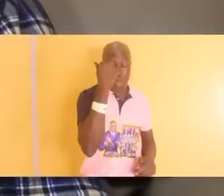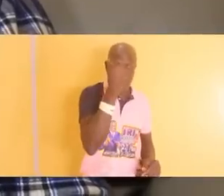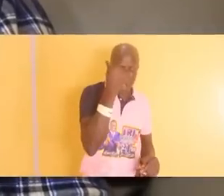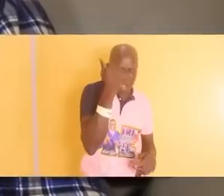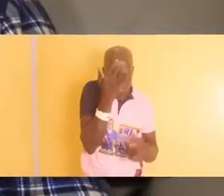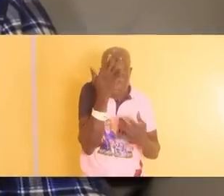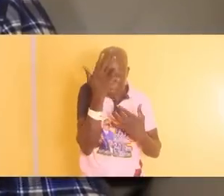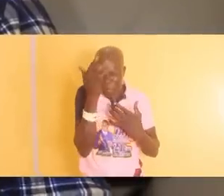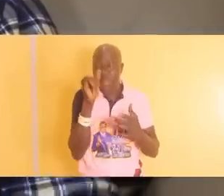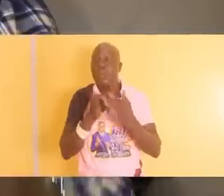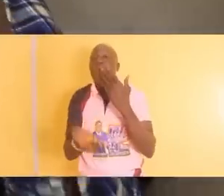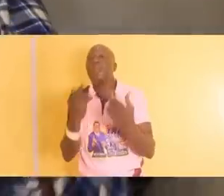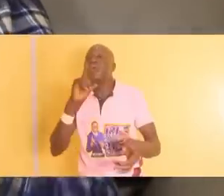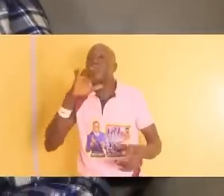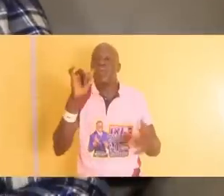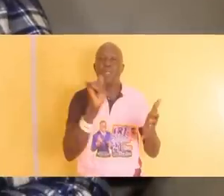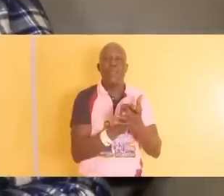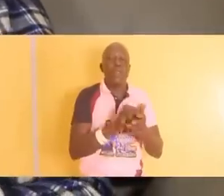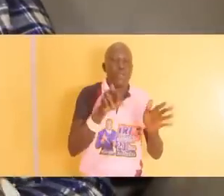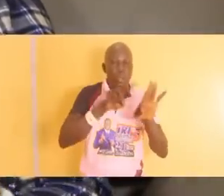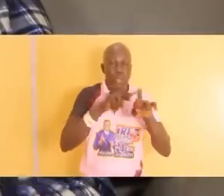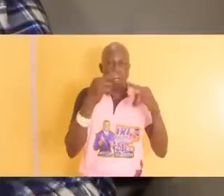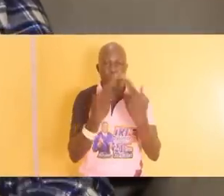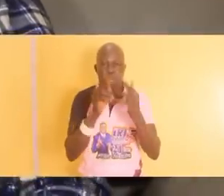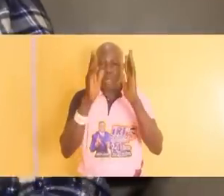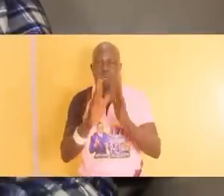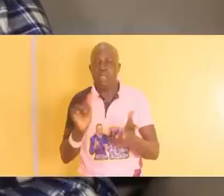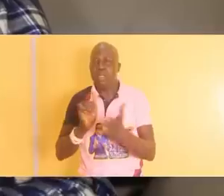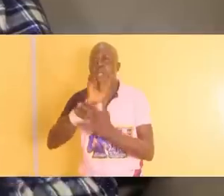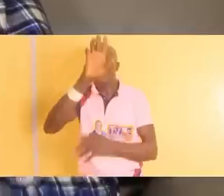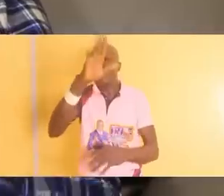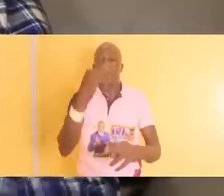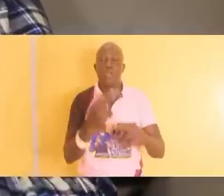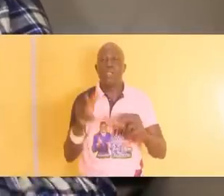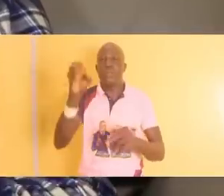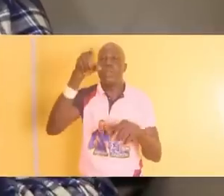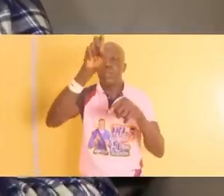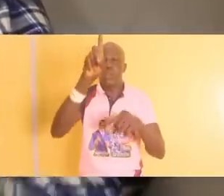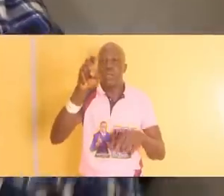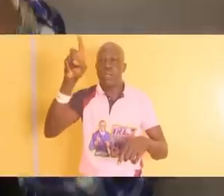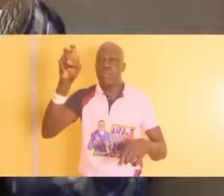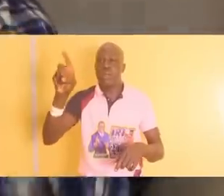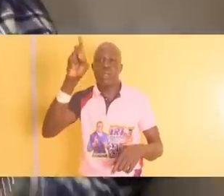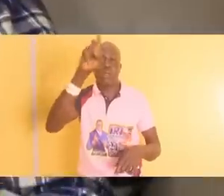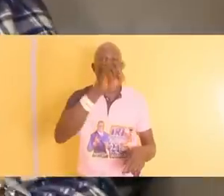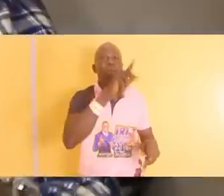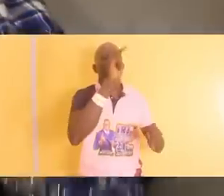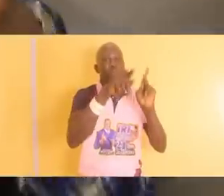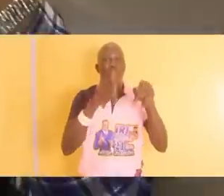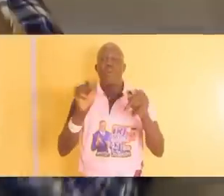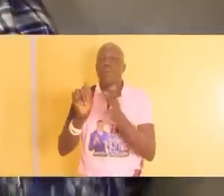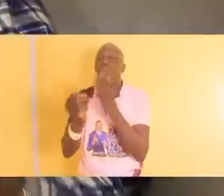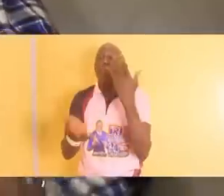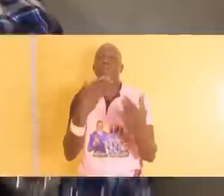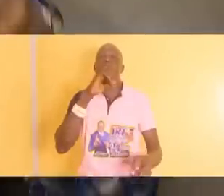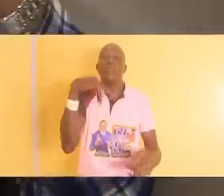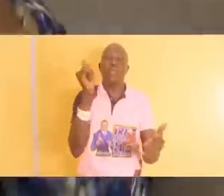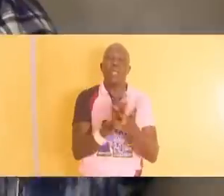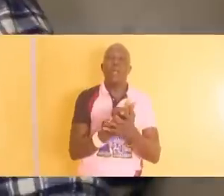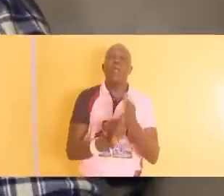have cataracts, make sure you register your name. 100 people will take them. With that you